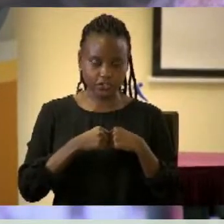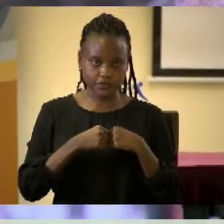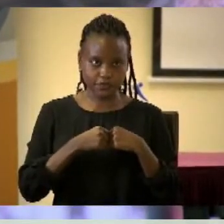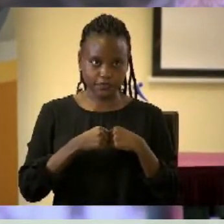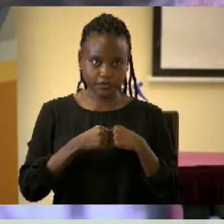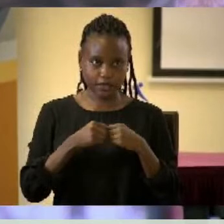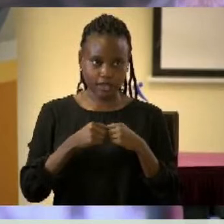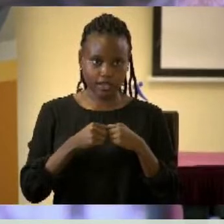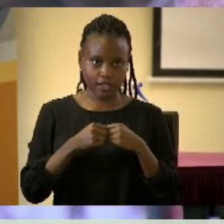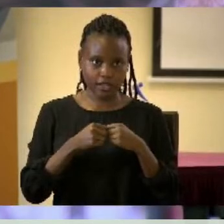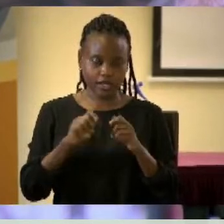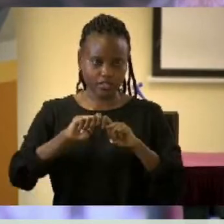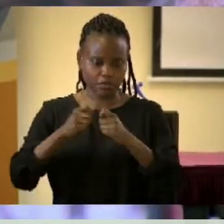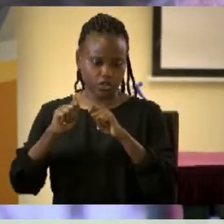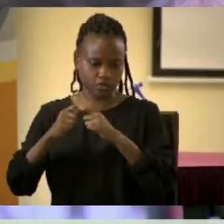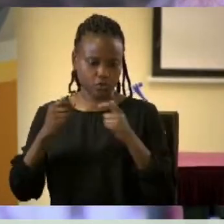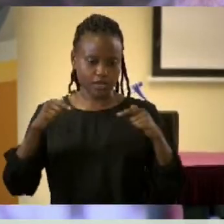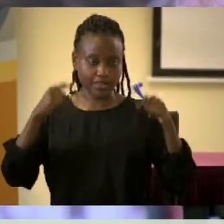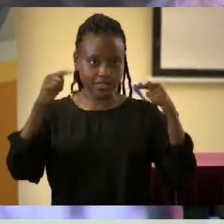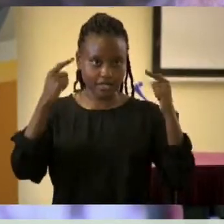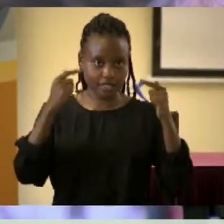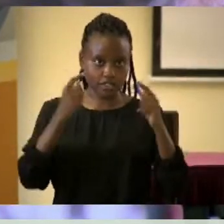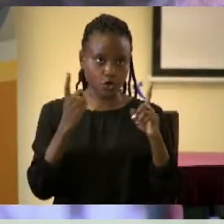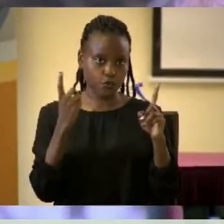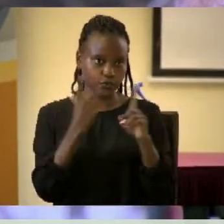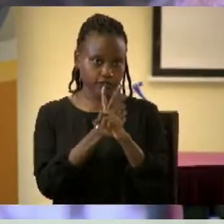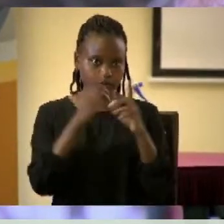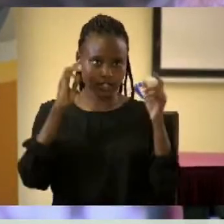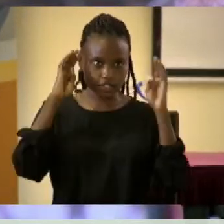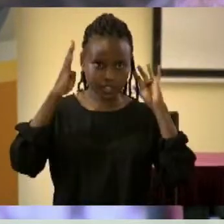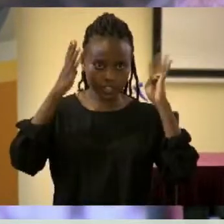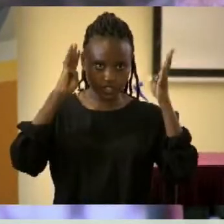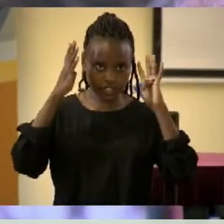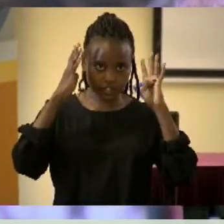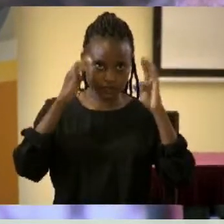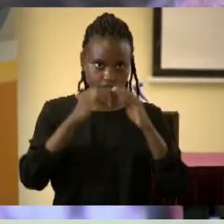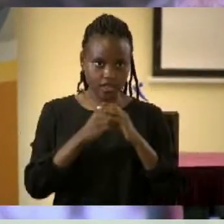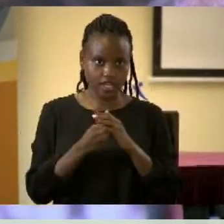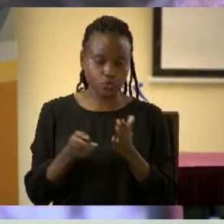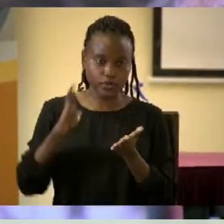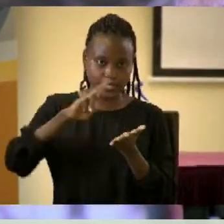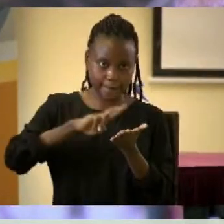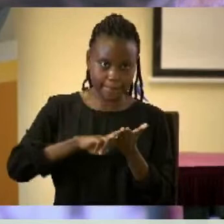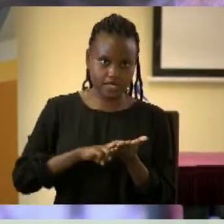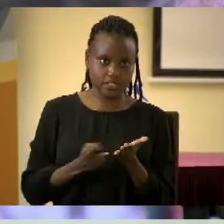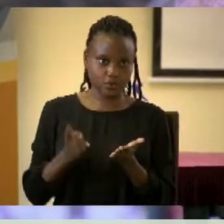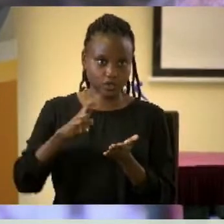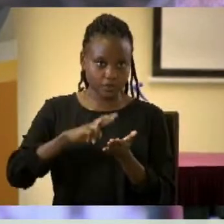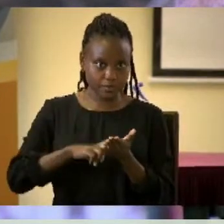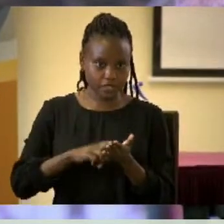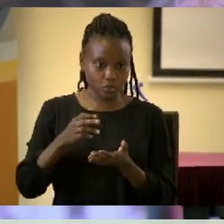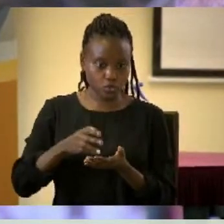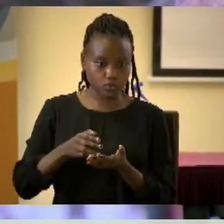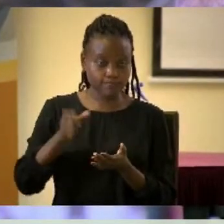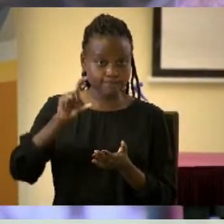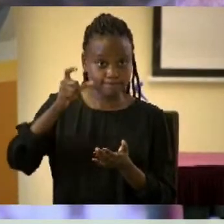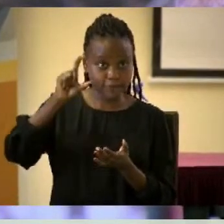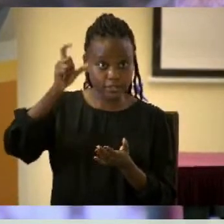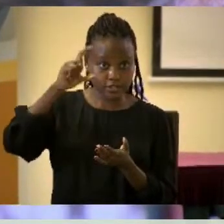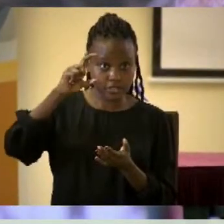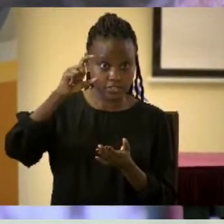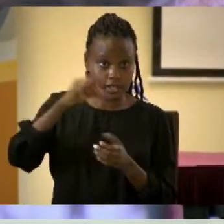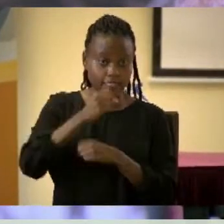the success of our different initiatives, and we reiterate our calls to Parliament to increase the judiciary's annual